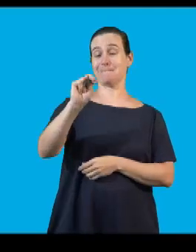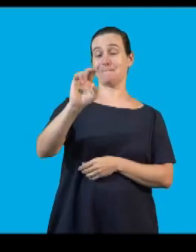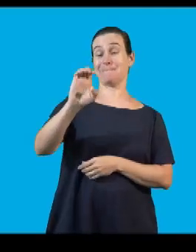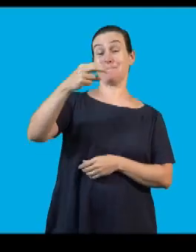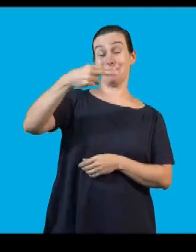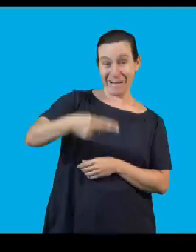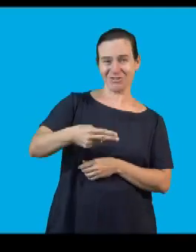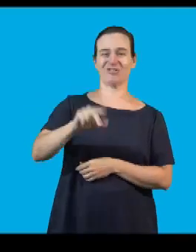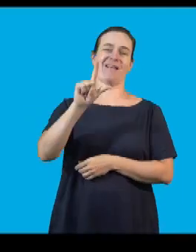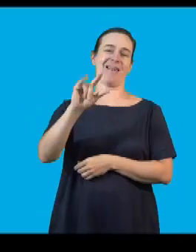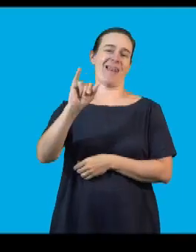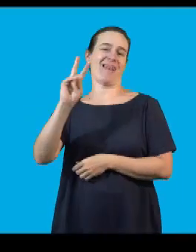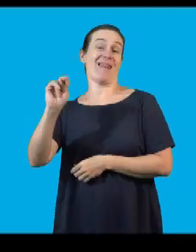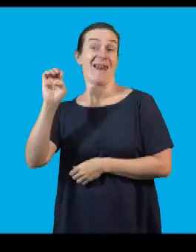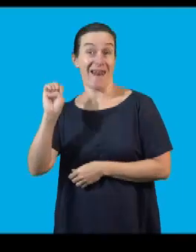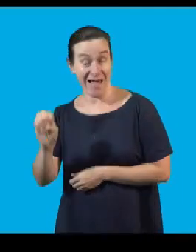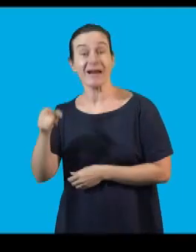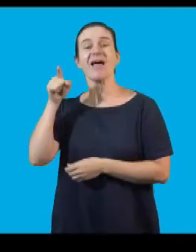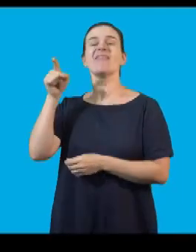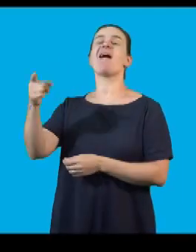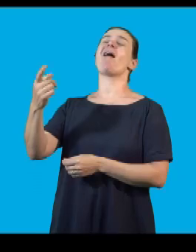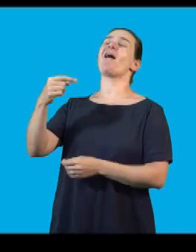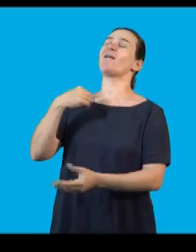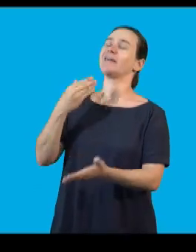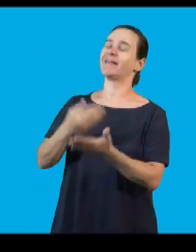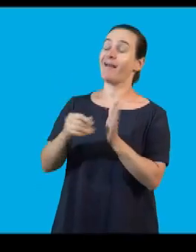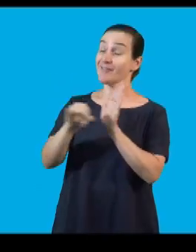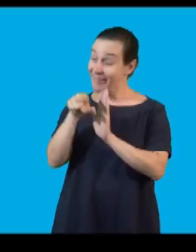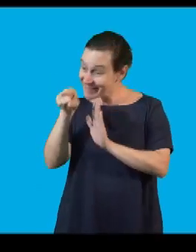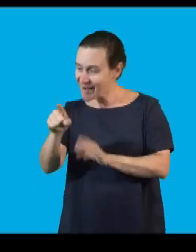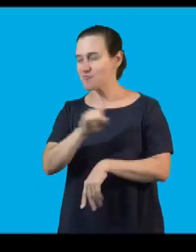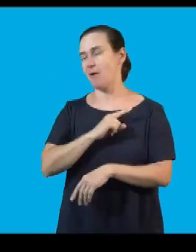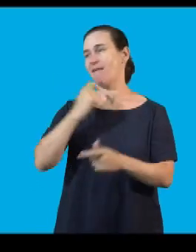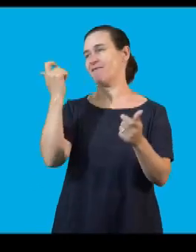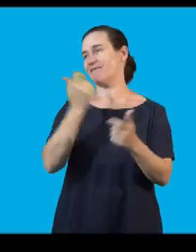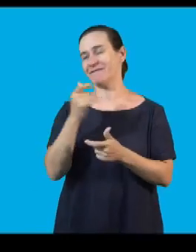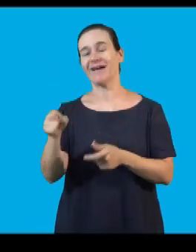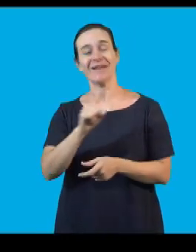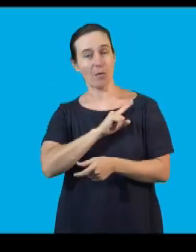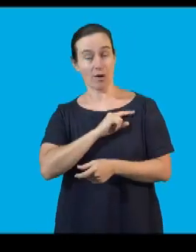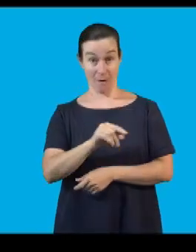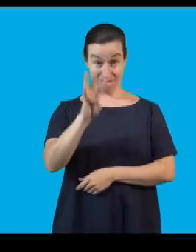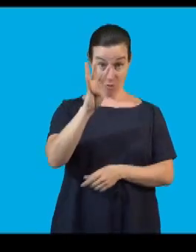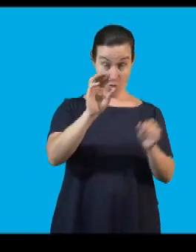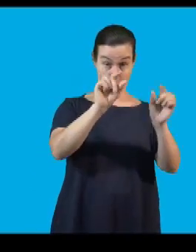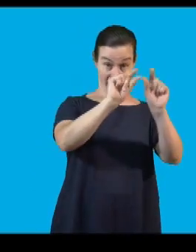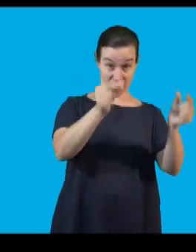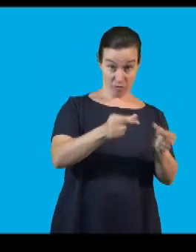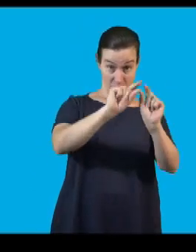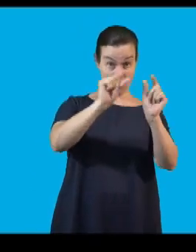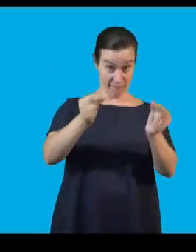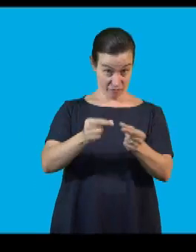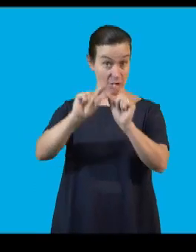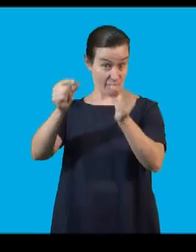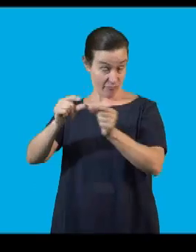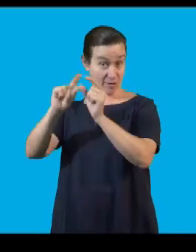in frame 4. And that is where we're going to find our humor. We know that there are 4 frames